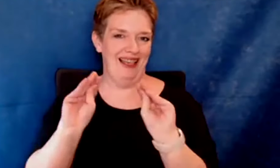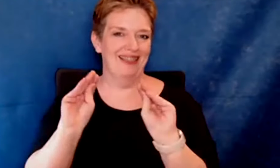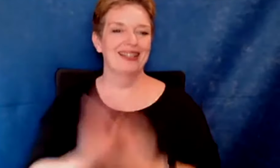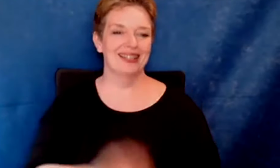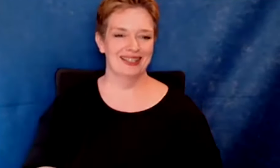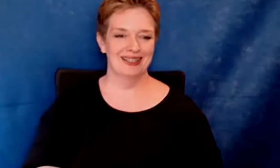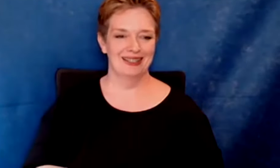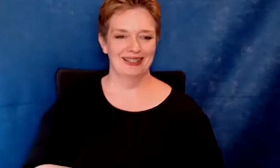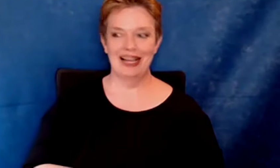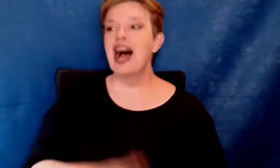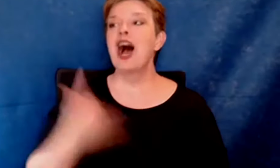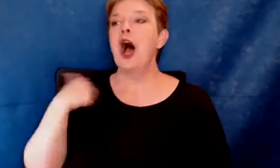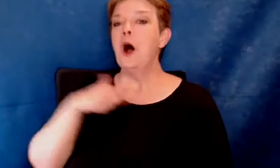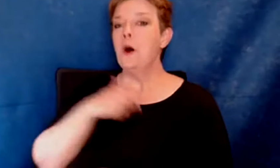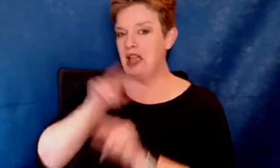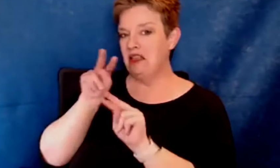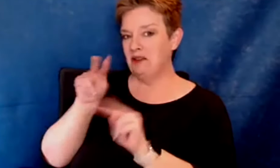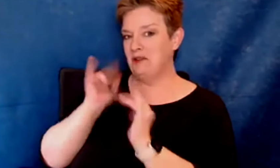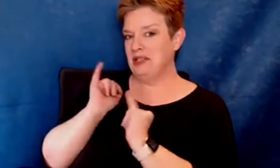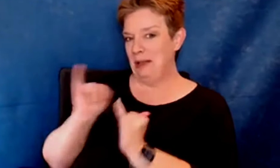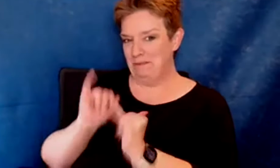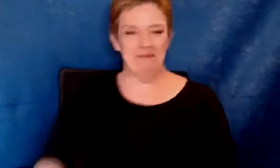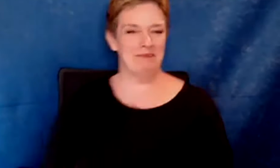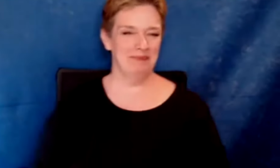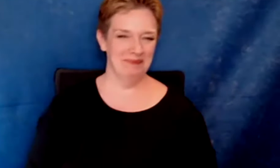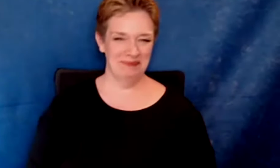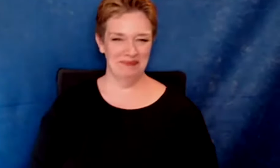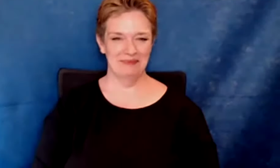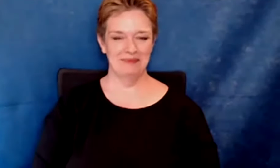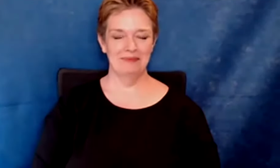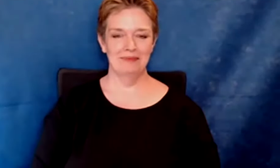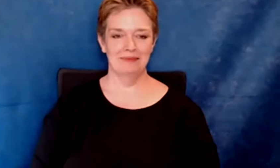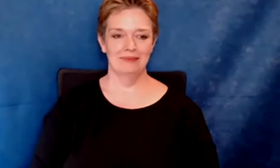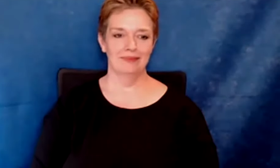as are we. Well, thank you so much.